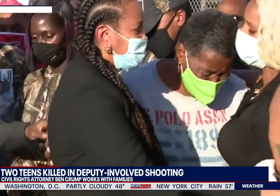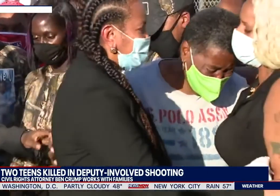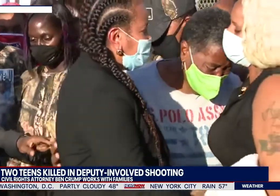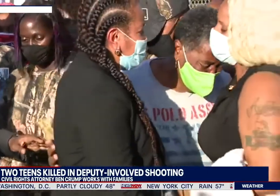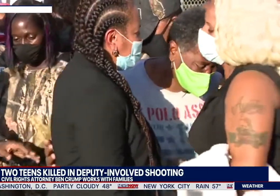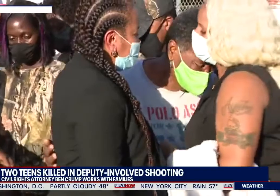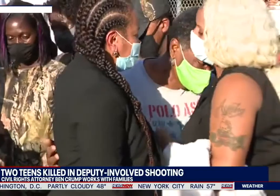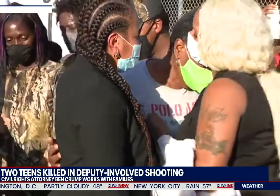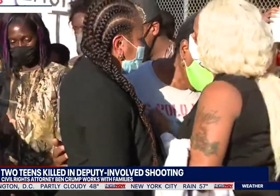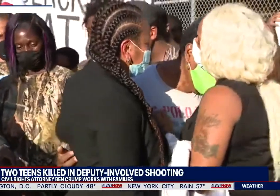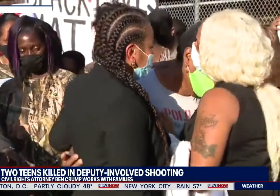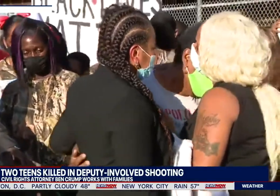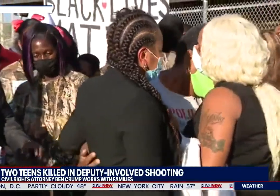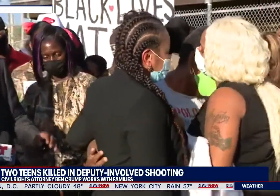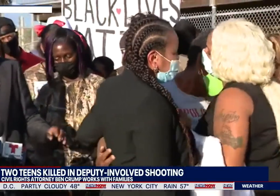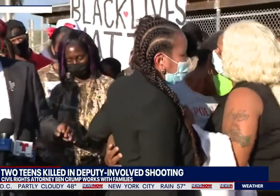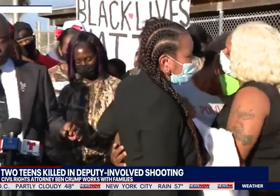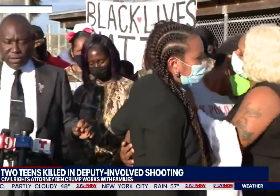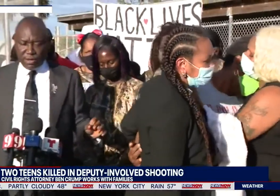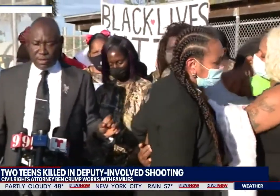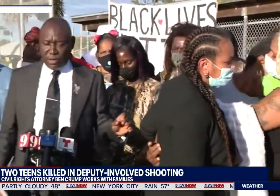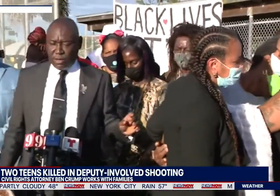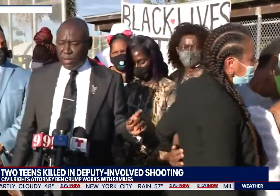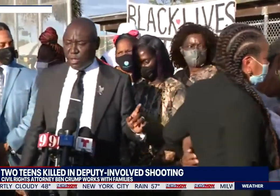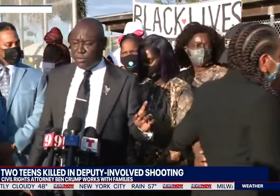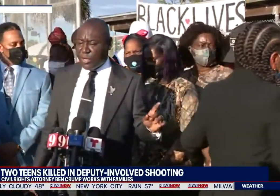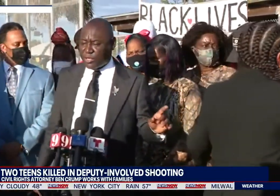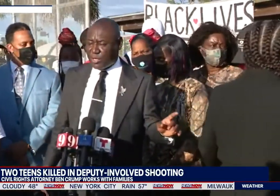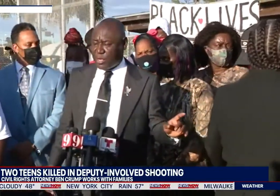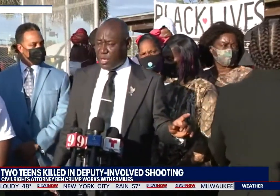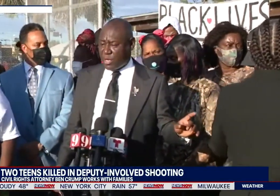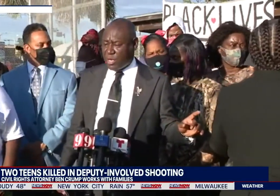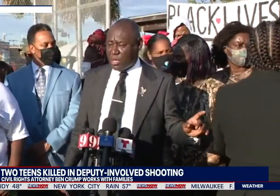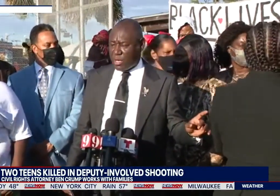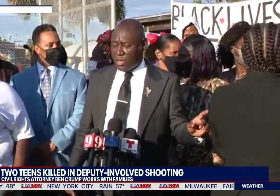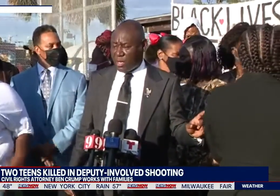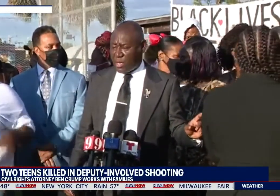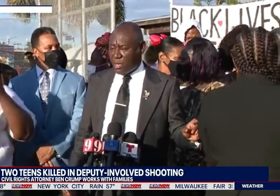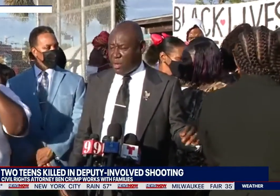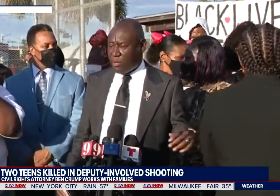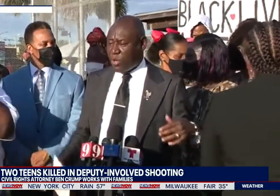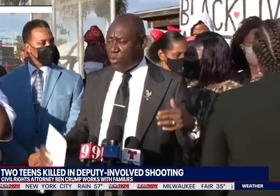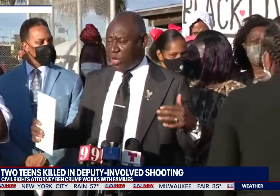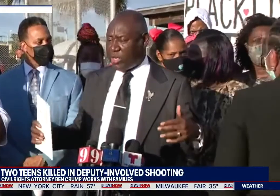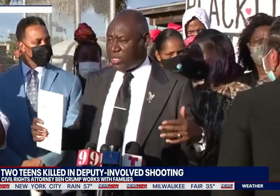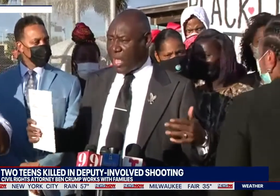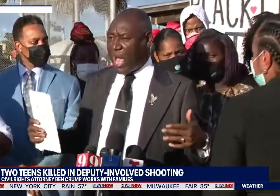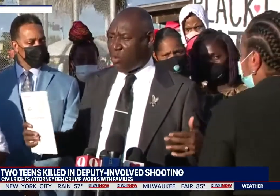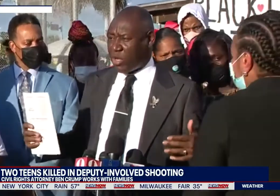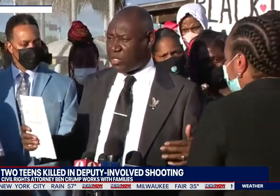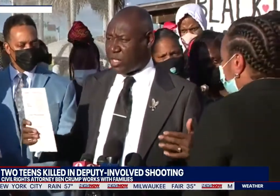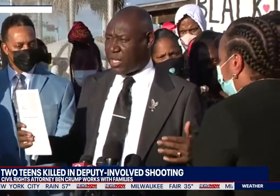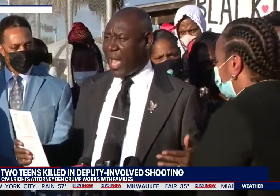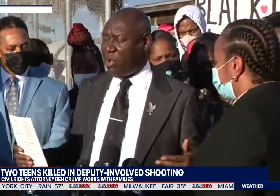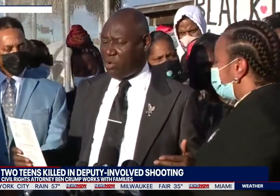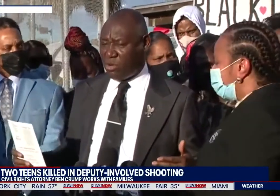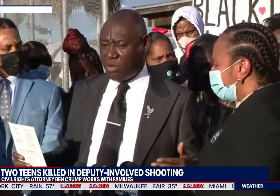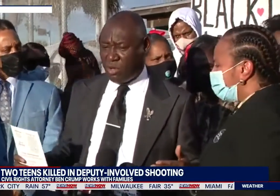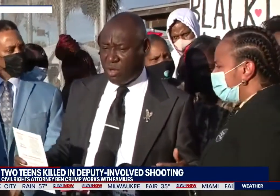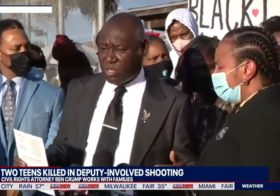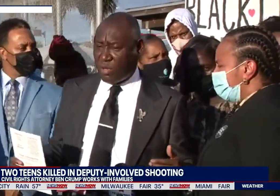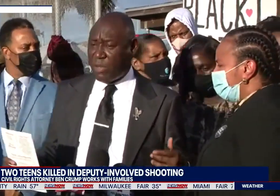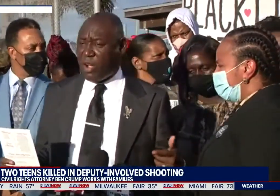Lord and and the reason the reason we wanted this eyewitness